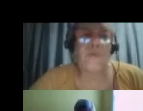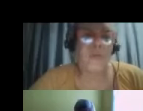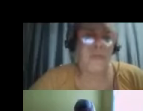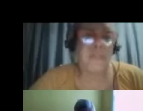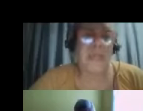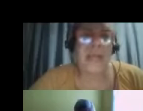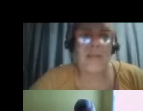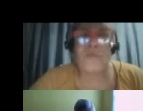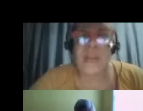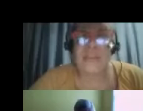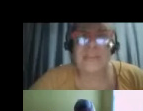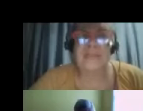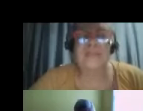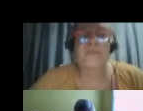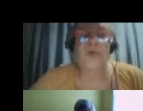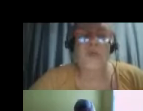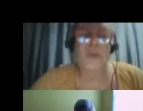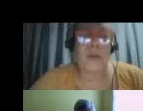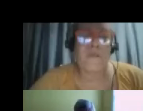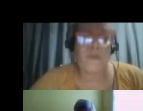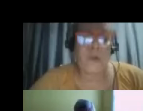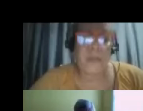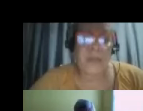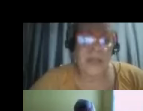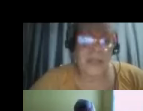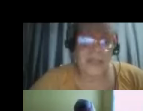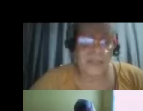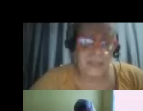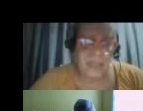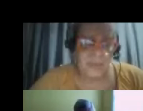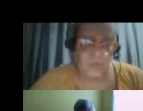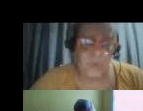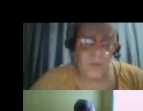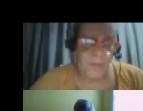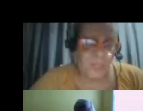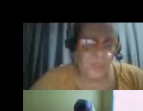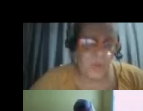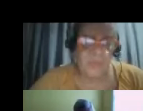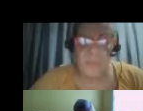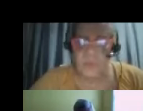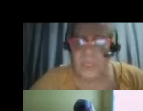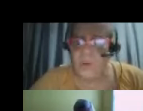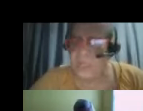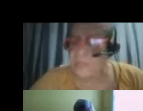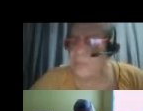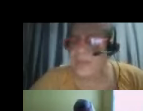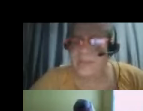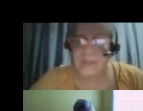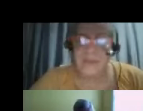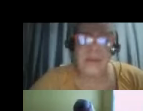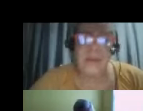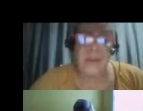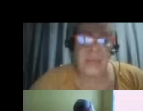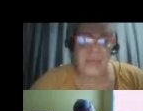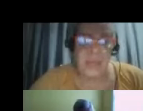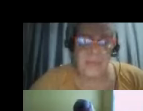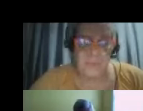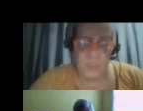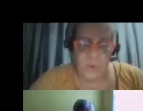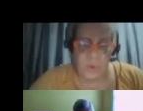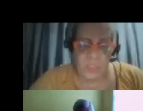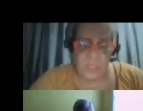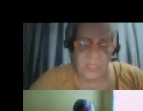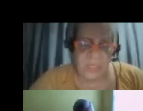anything missing. But the way that we've structured this, there's so many different things that you can do. And also there's so many things